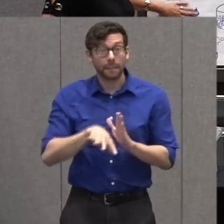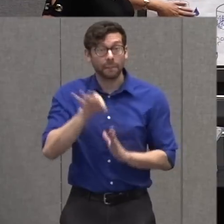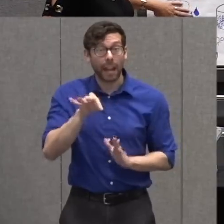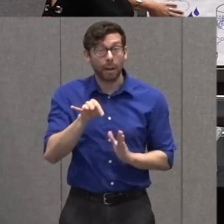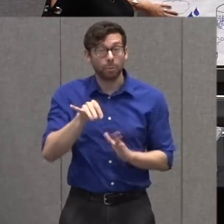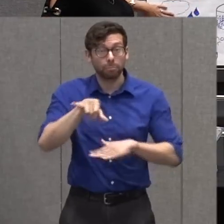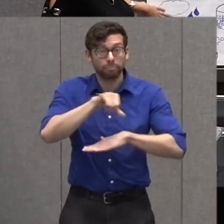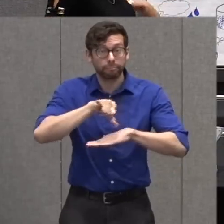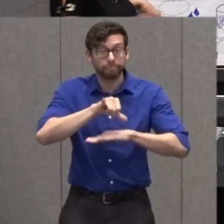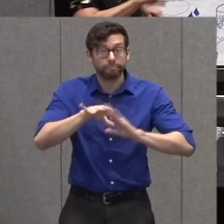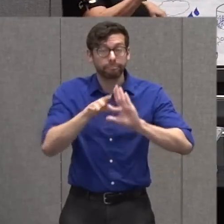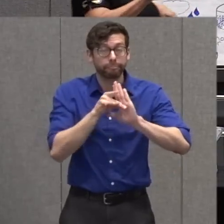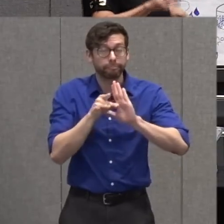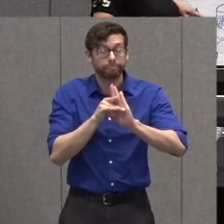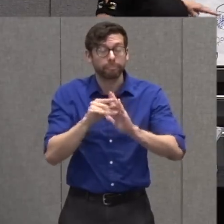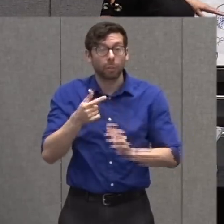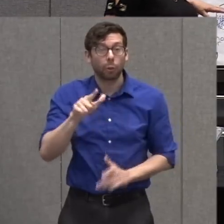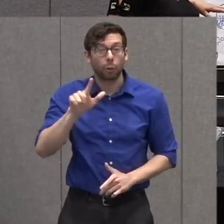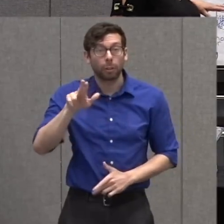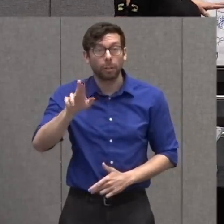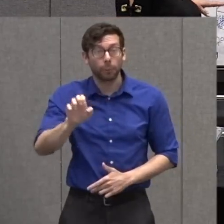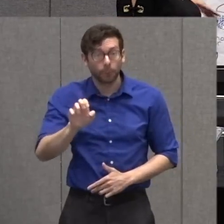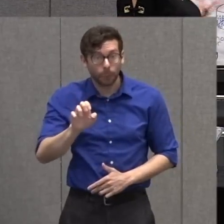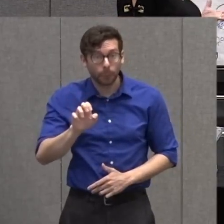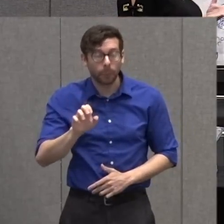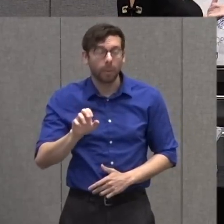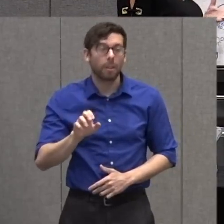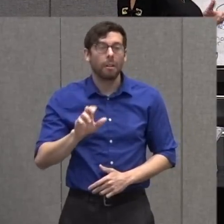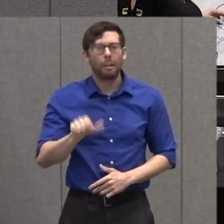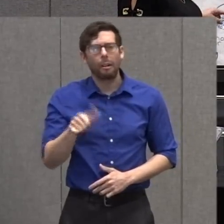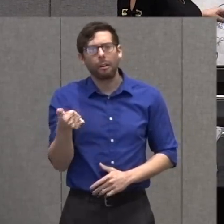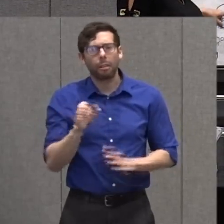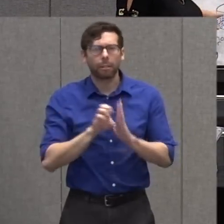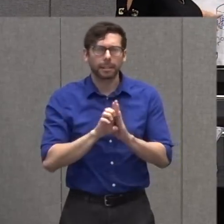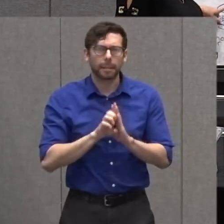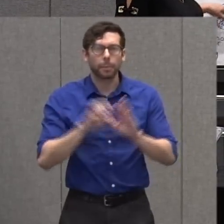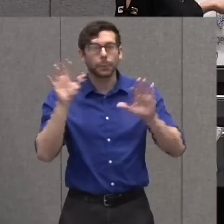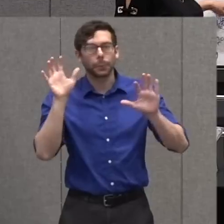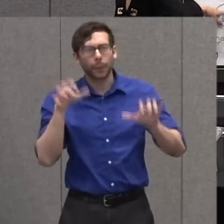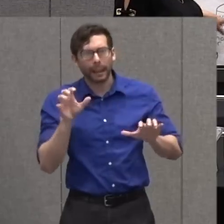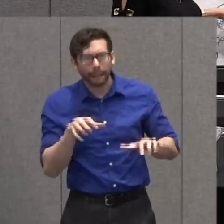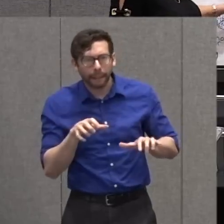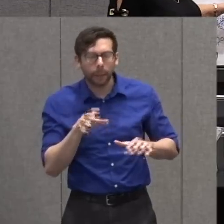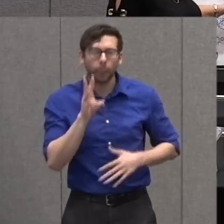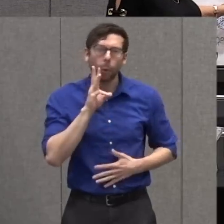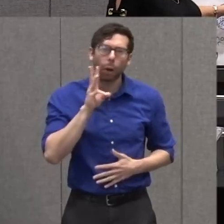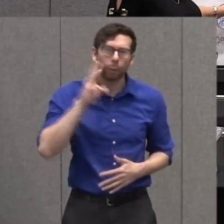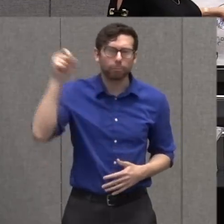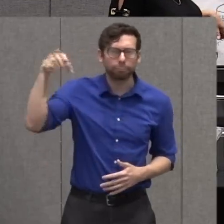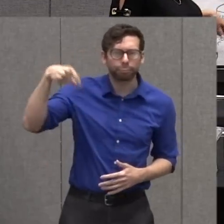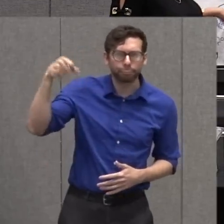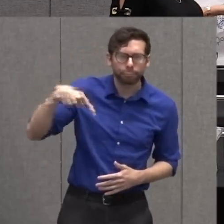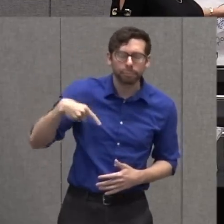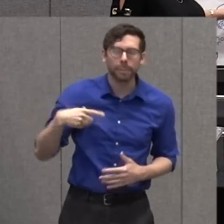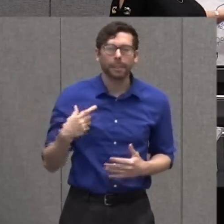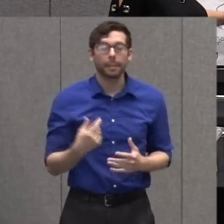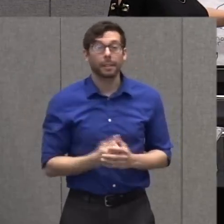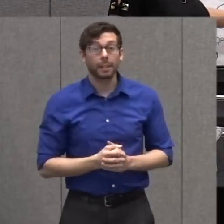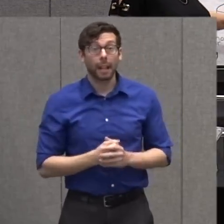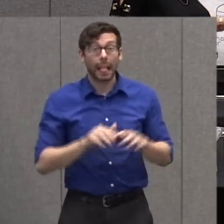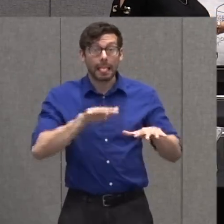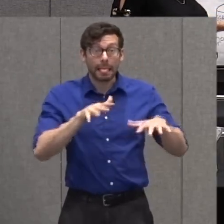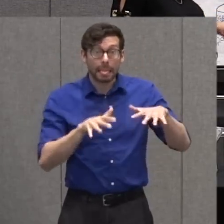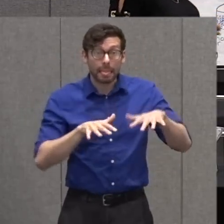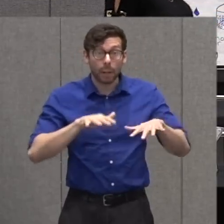have water droplets, and all of those other things that we mentioned before. Liquids particles